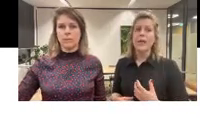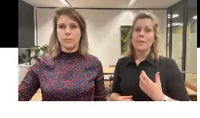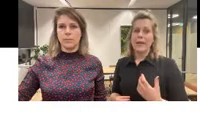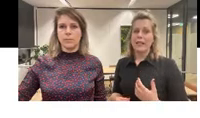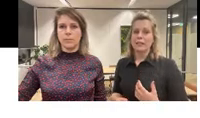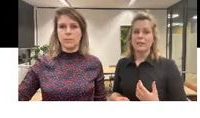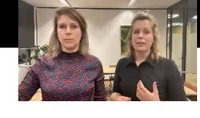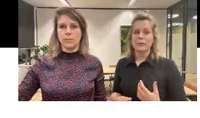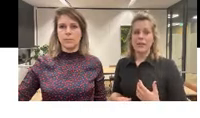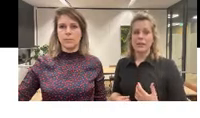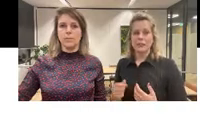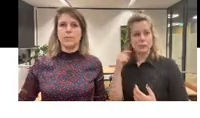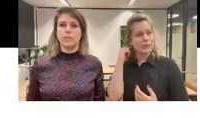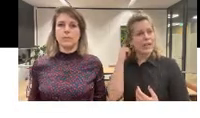working